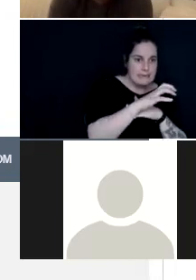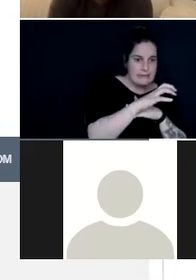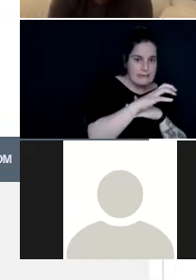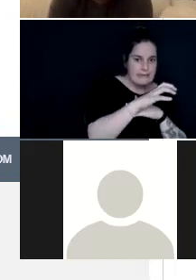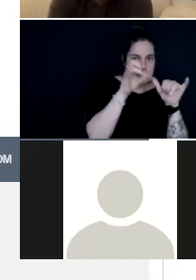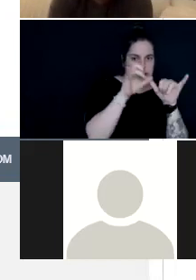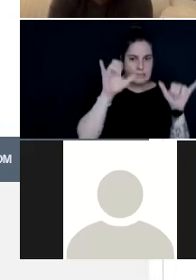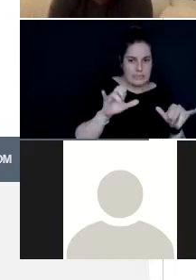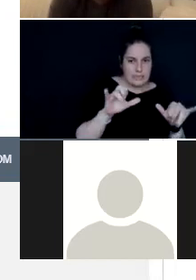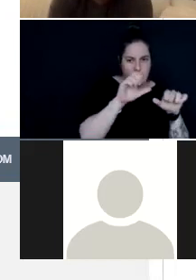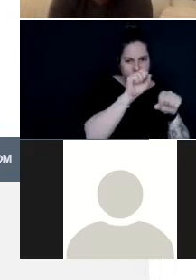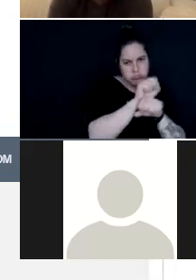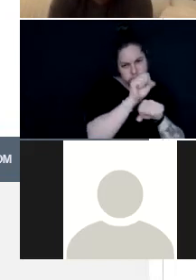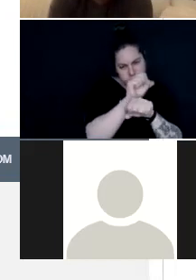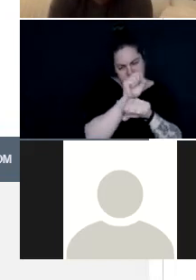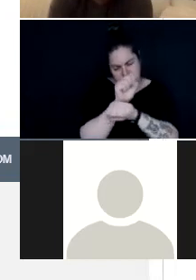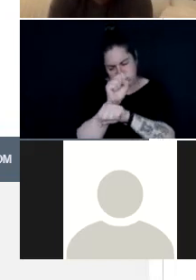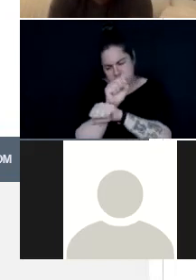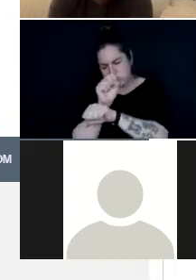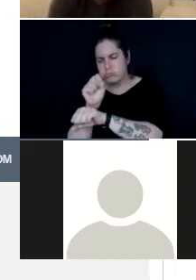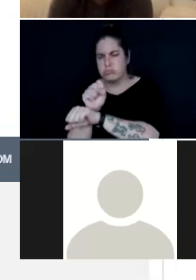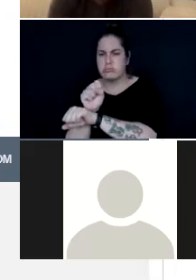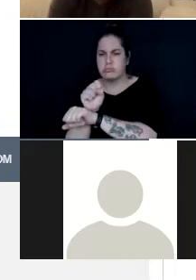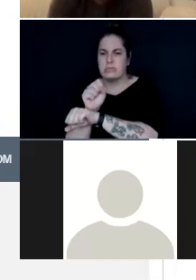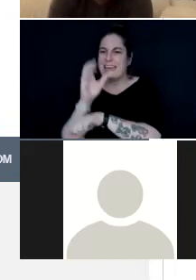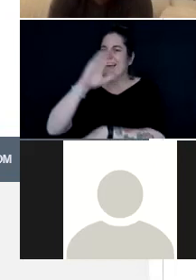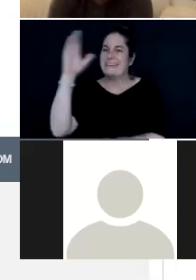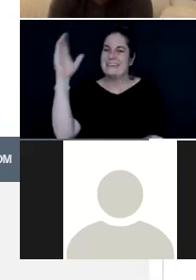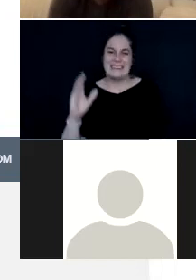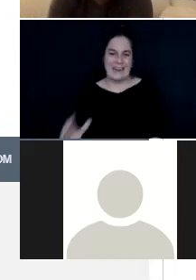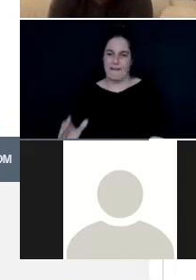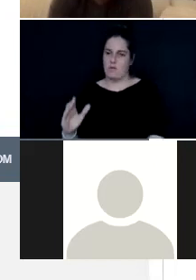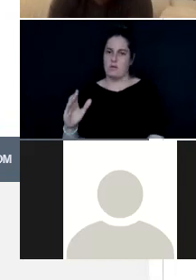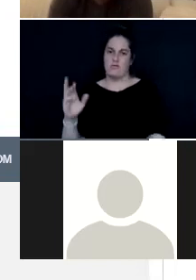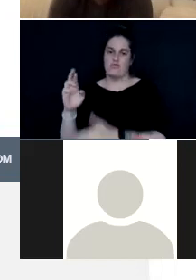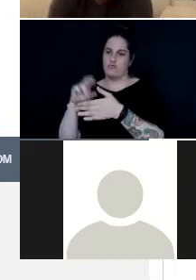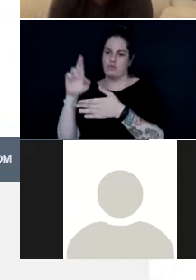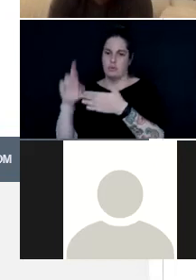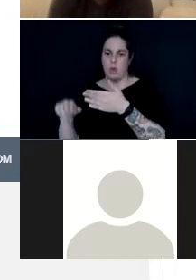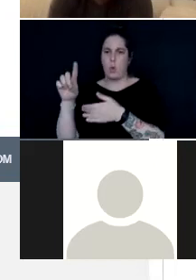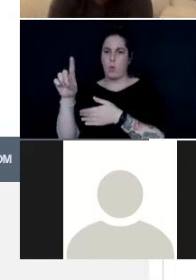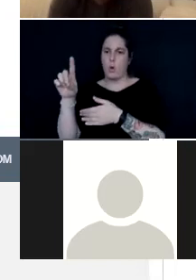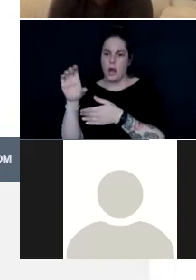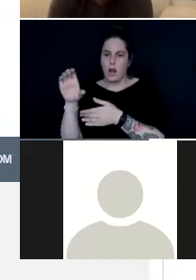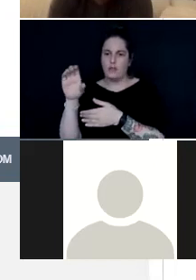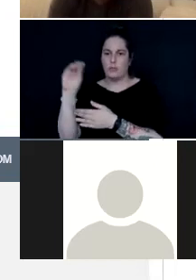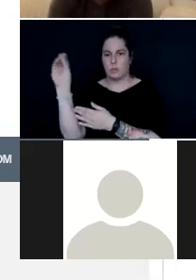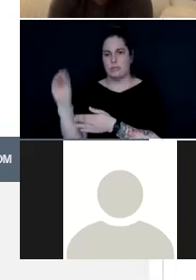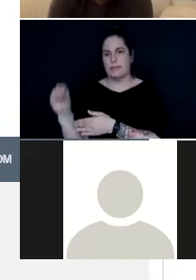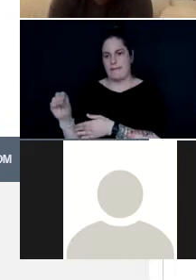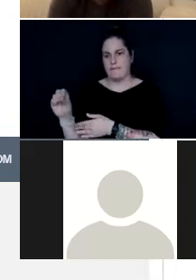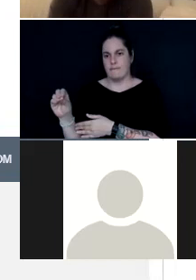work. You never get 100% efficiency, so you can never get all of the